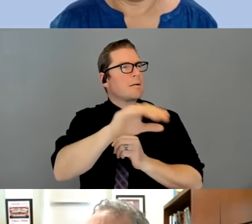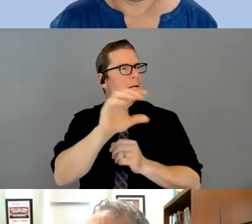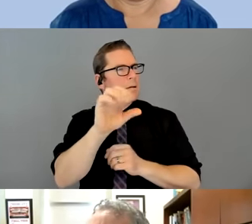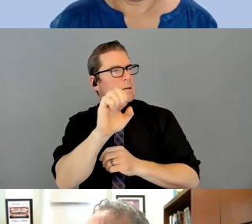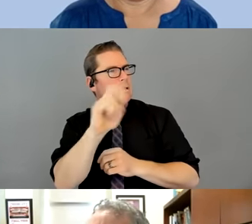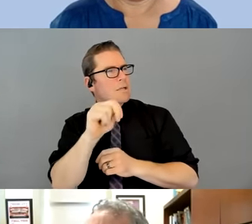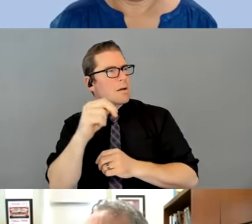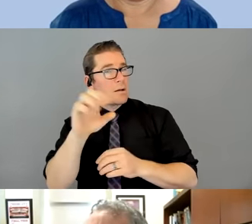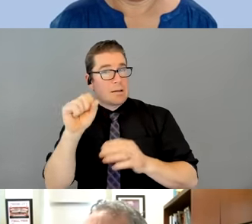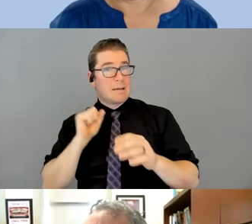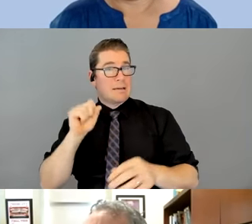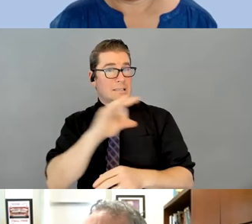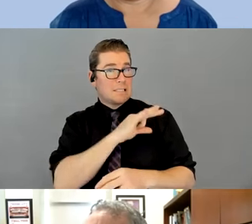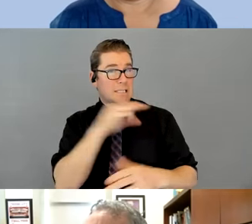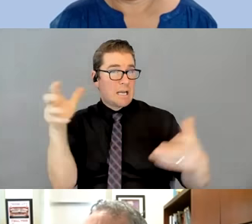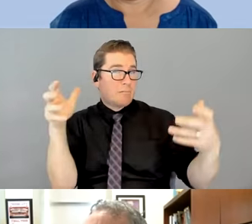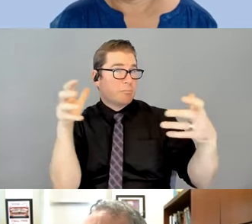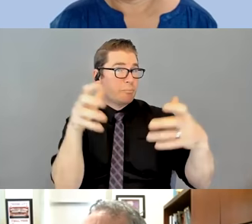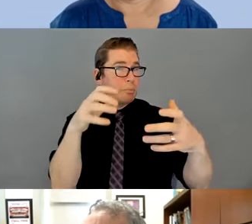and on years of service?